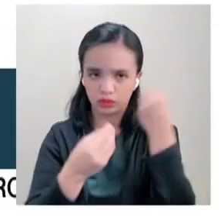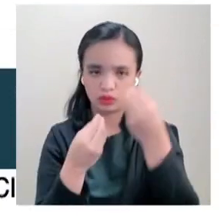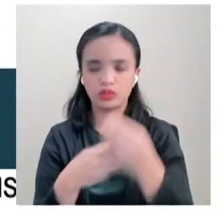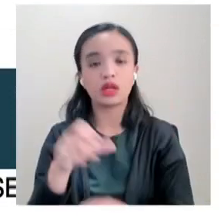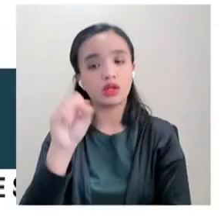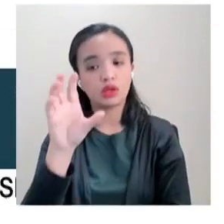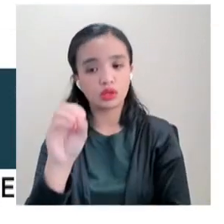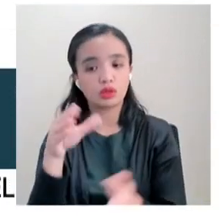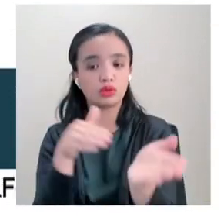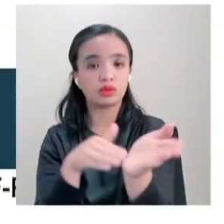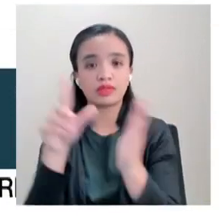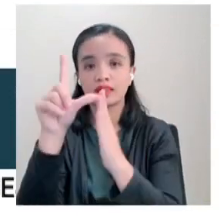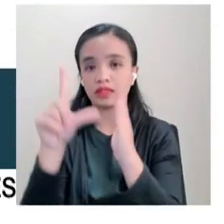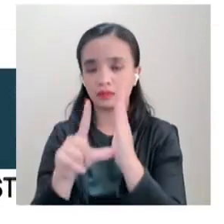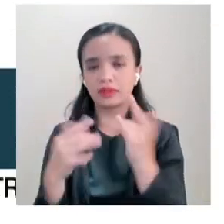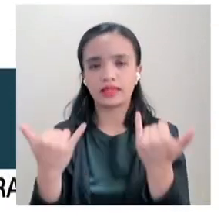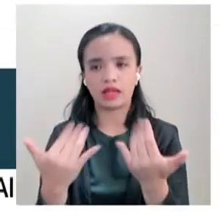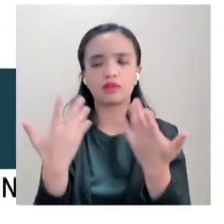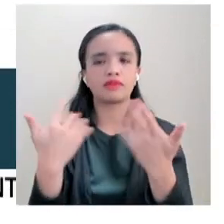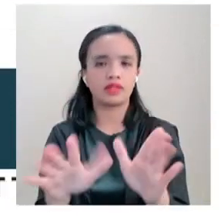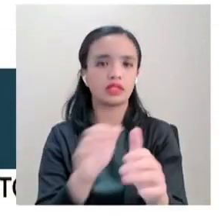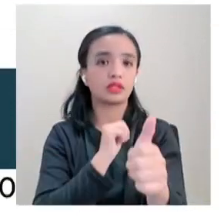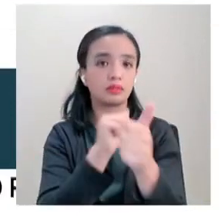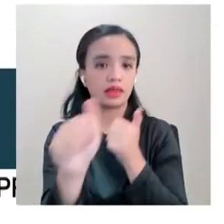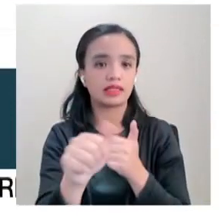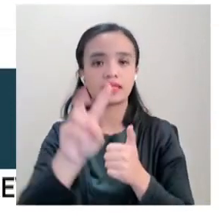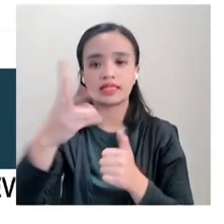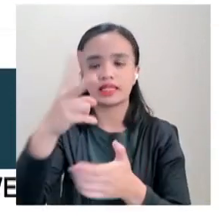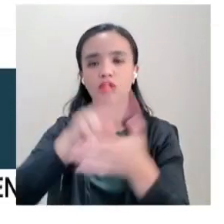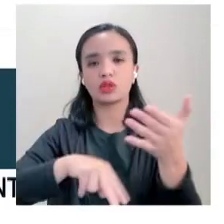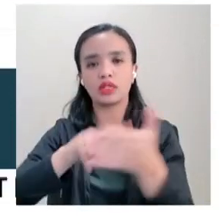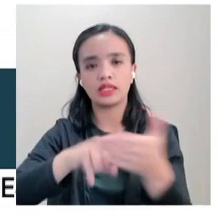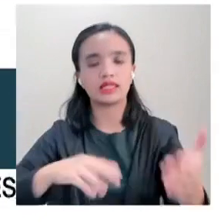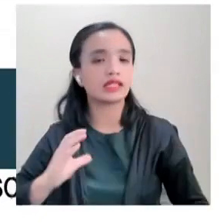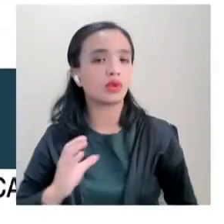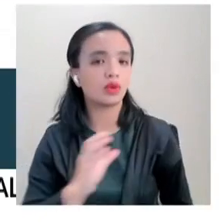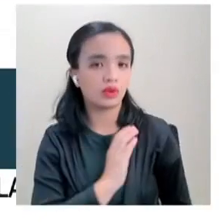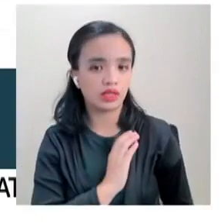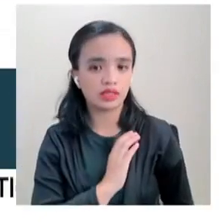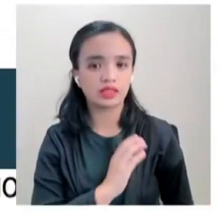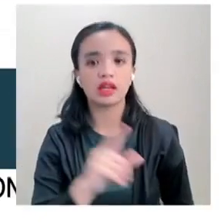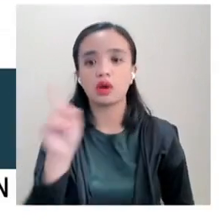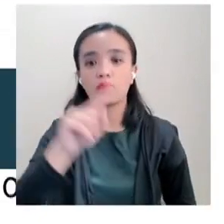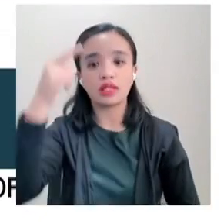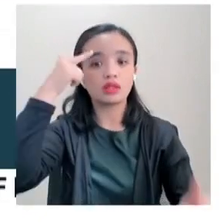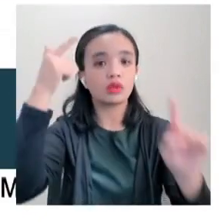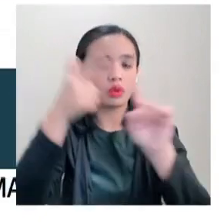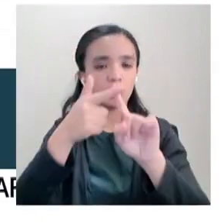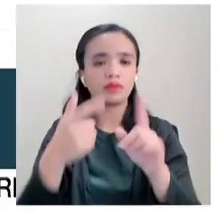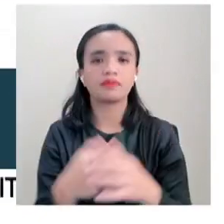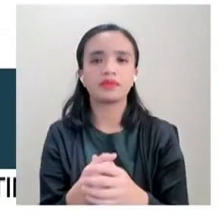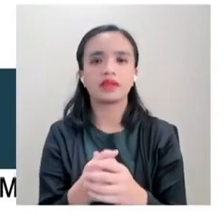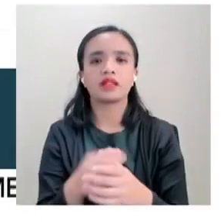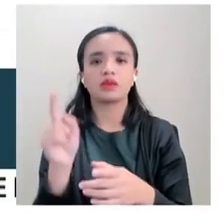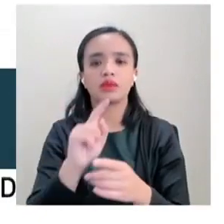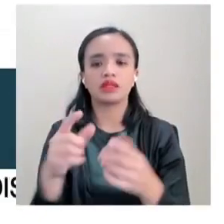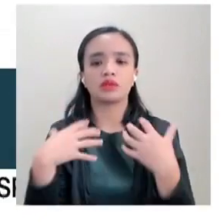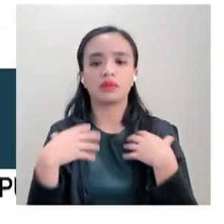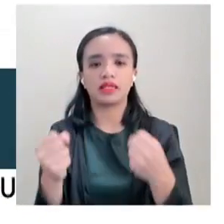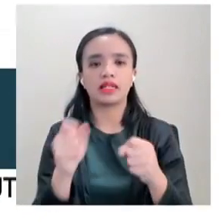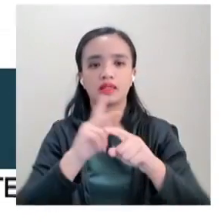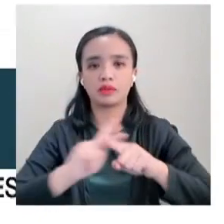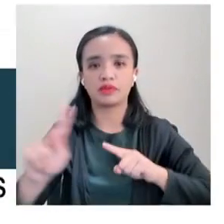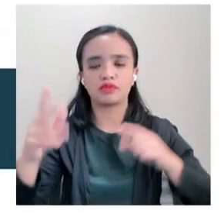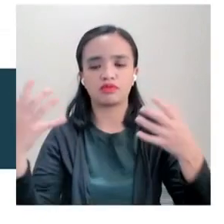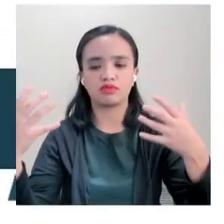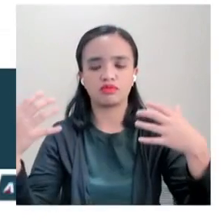law has now passed second reading in Congress. It actually aims to streamline the medical profession. So my